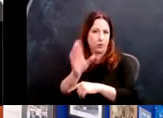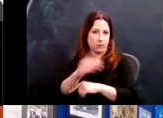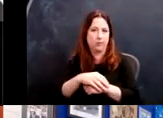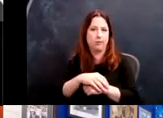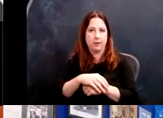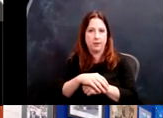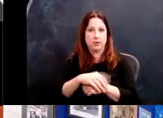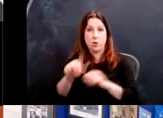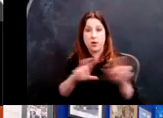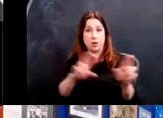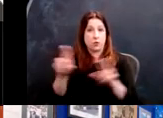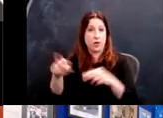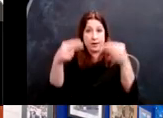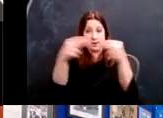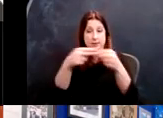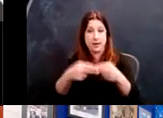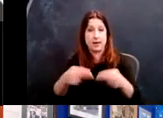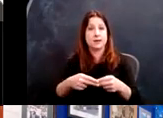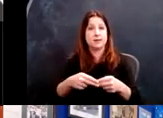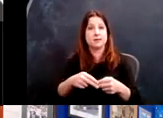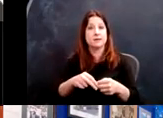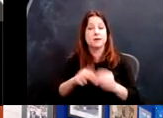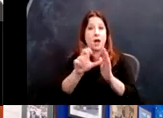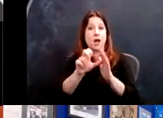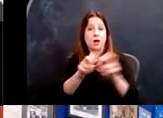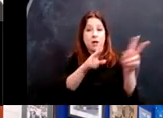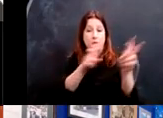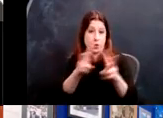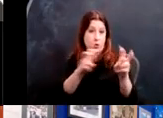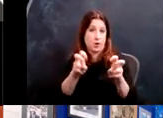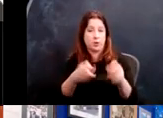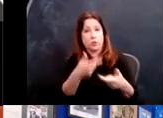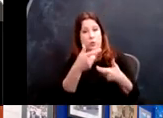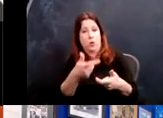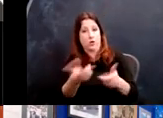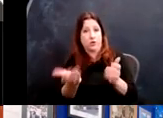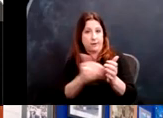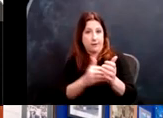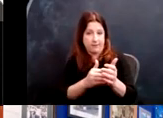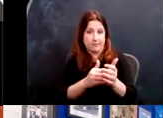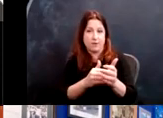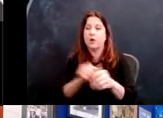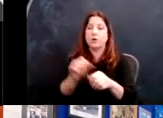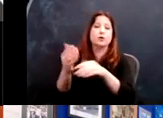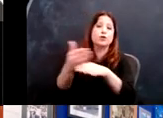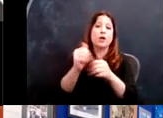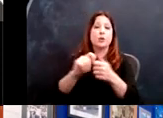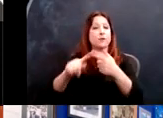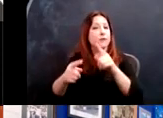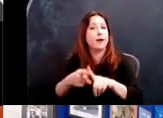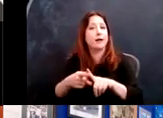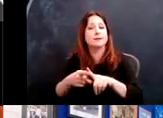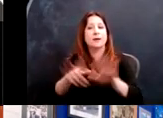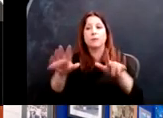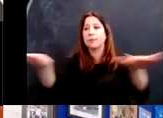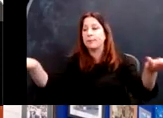soon as we have our slides and the video recording available, so you guys can send them to friends, to other folks, and enjoy